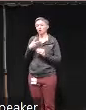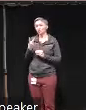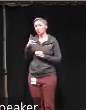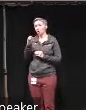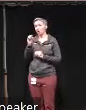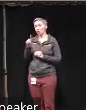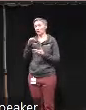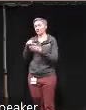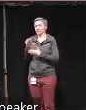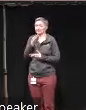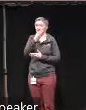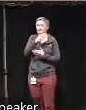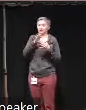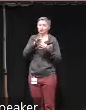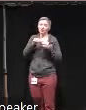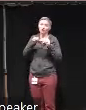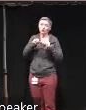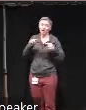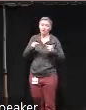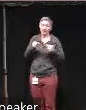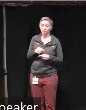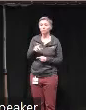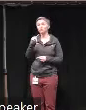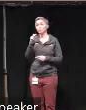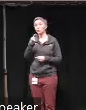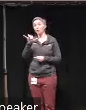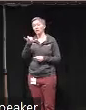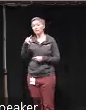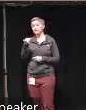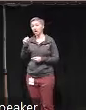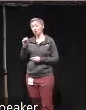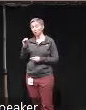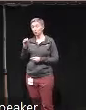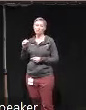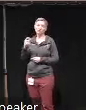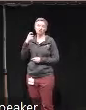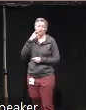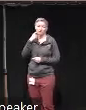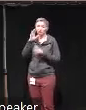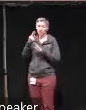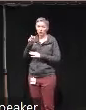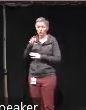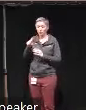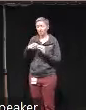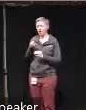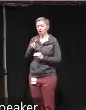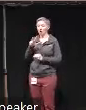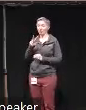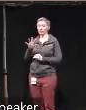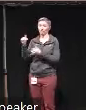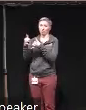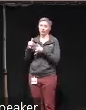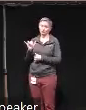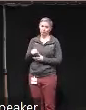on chronic pain. Tony Pisani also has heard excellent news about another R34 group.